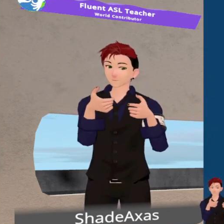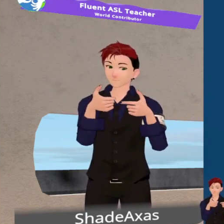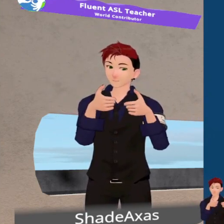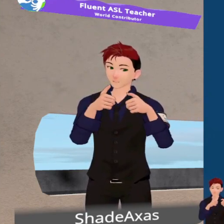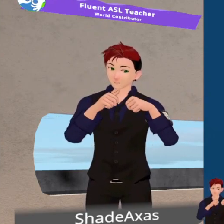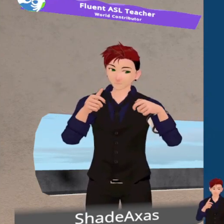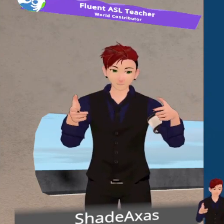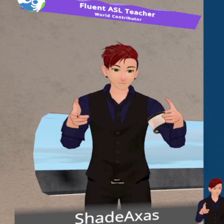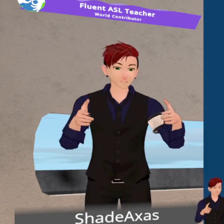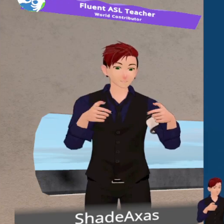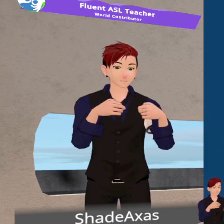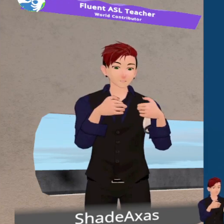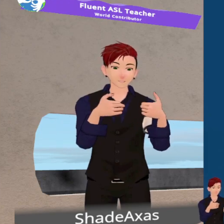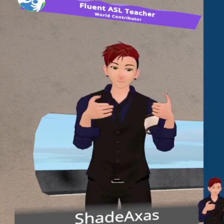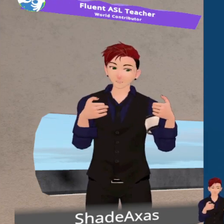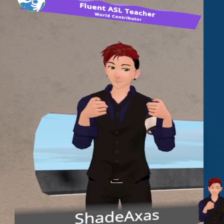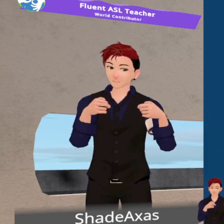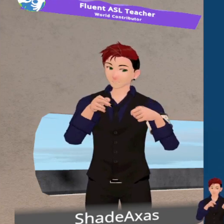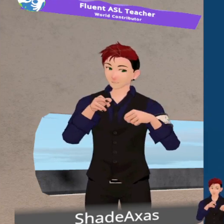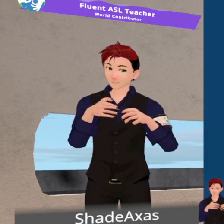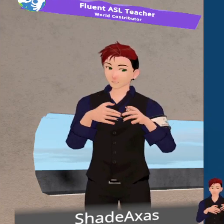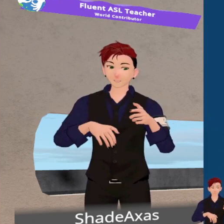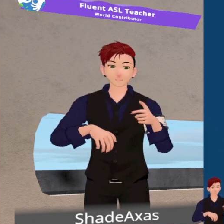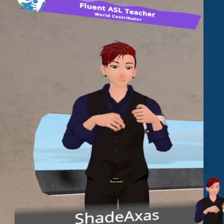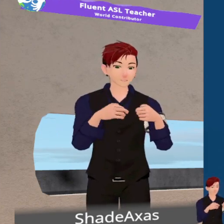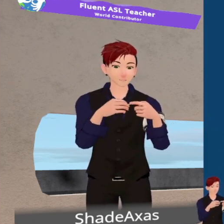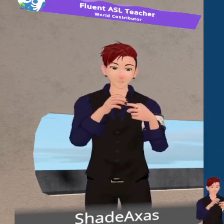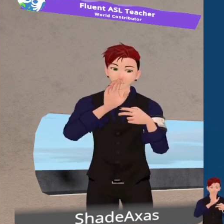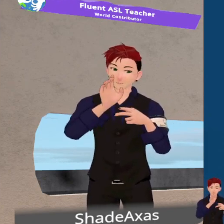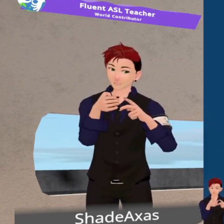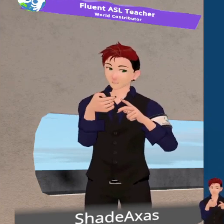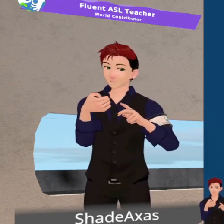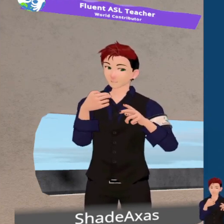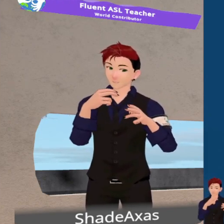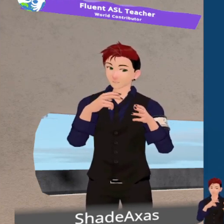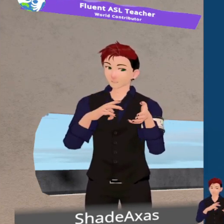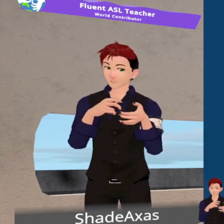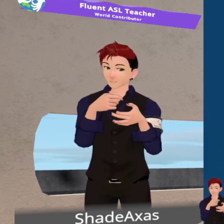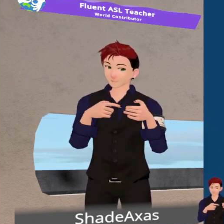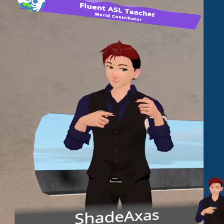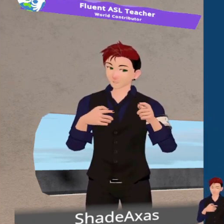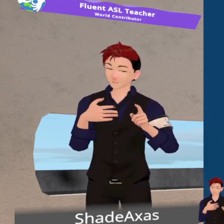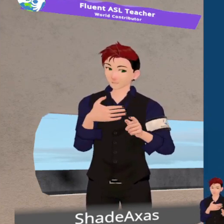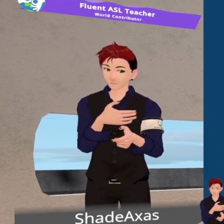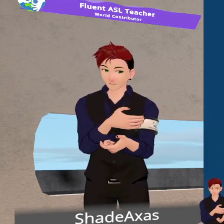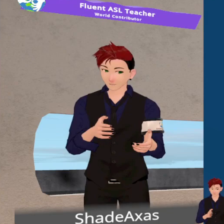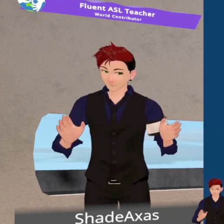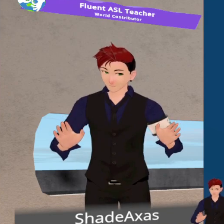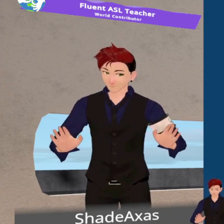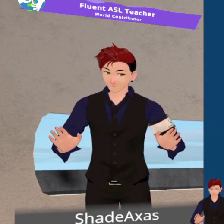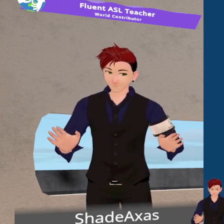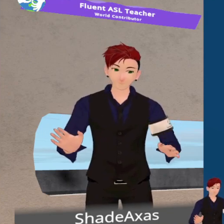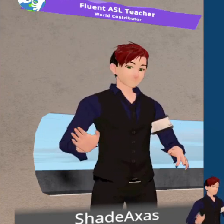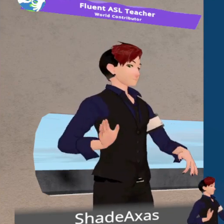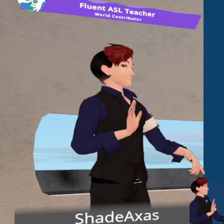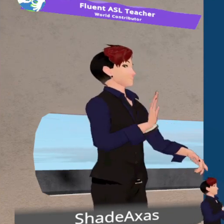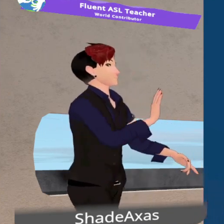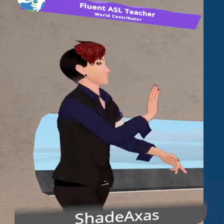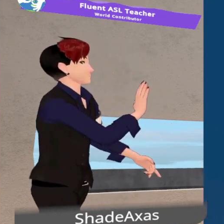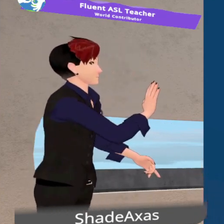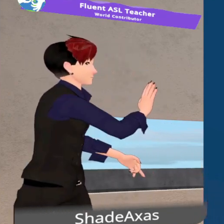own grammar structure, with its own syntax, with its own cultural meanings of words, everything.